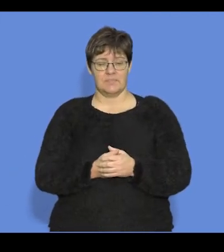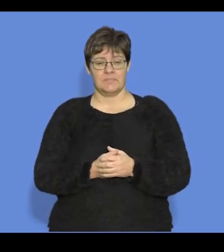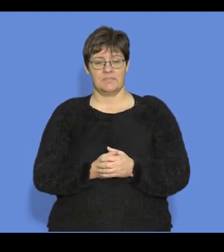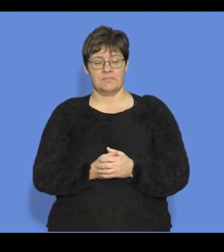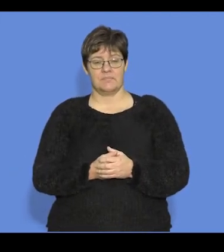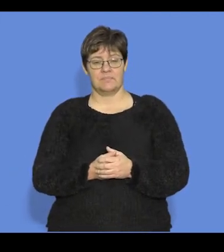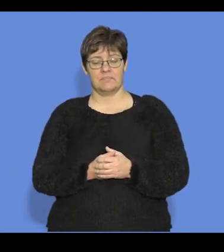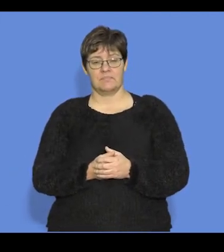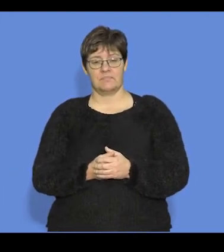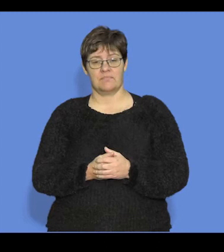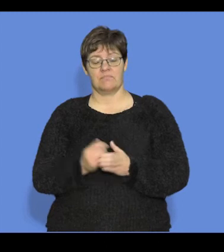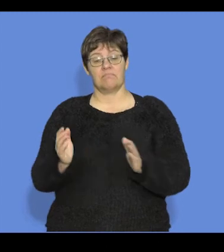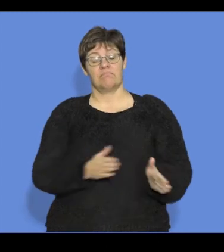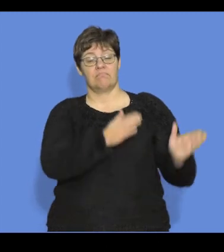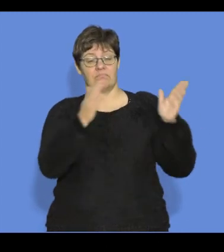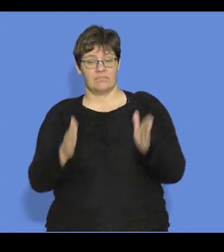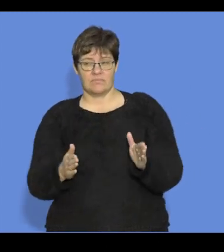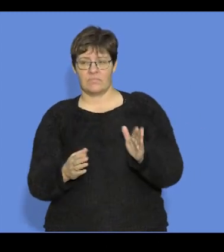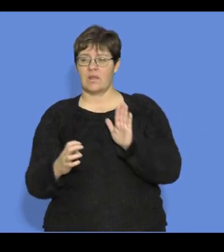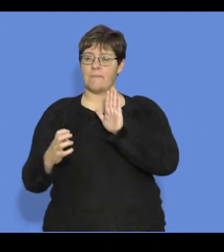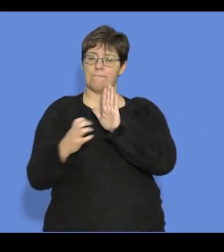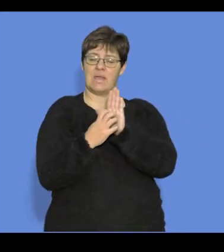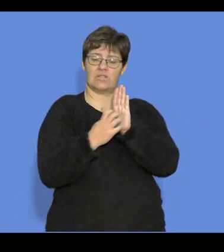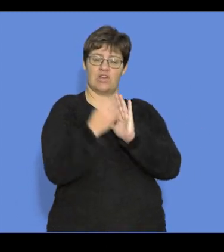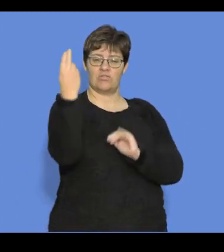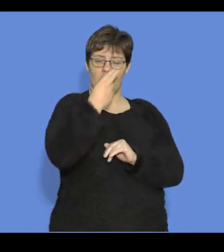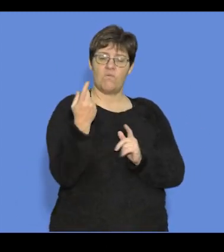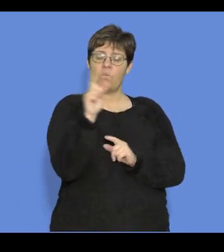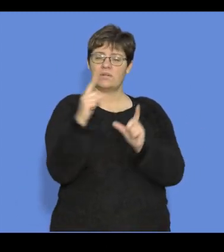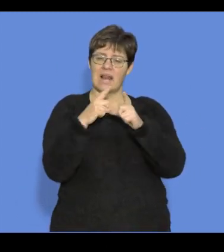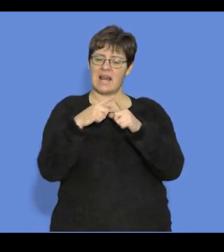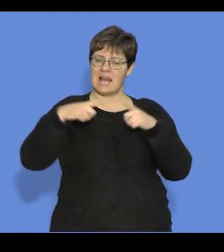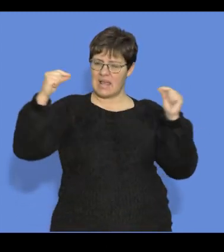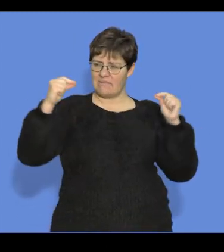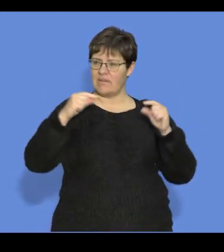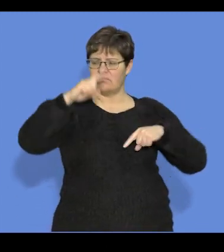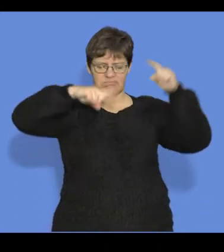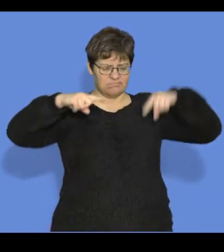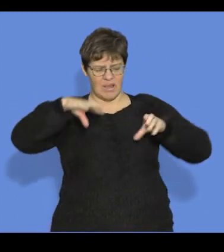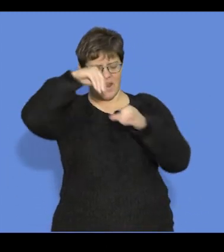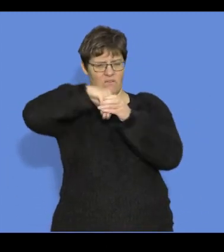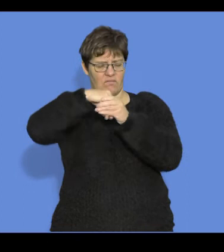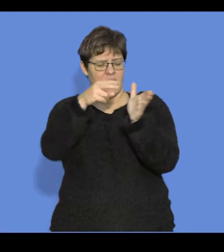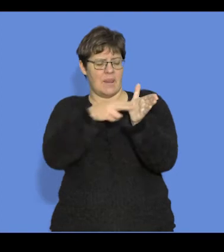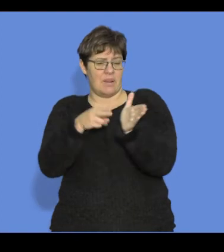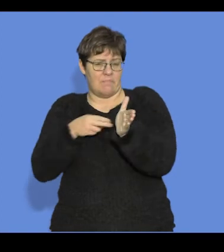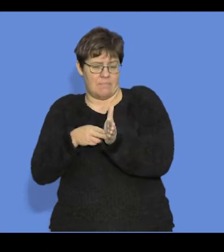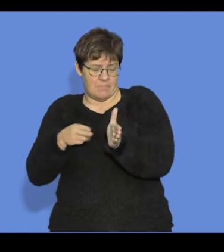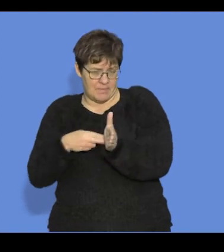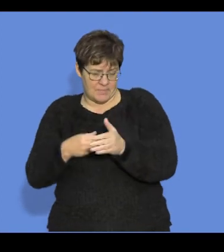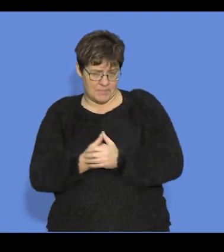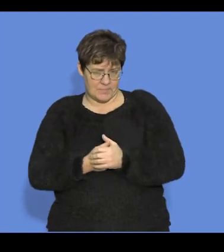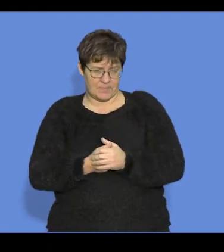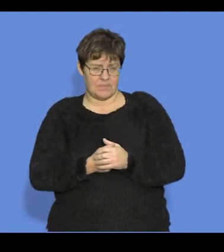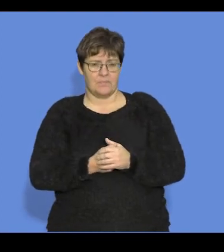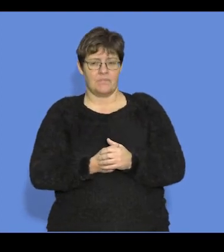Next one is a drawn picture of a leaf with a whole lot of the different parts labeled. Let's have a